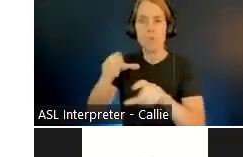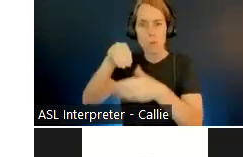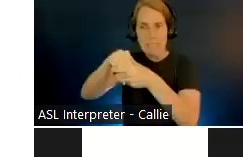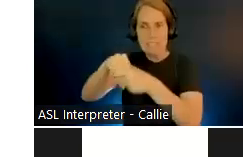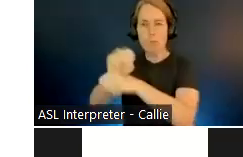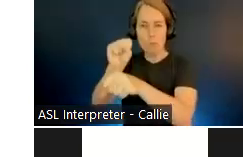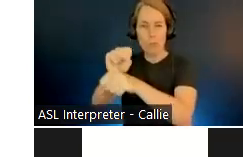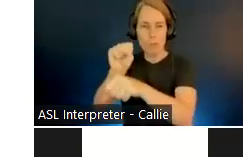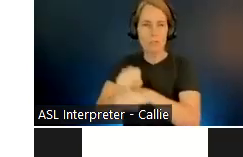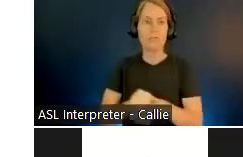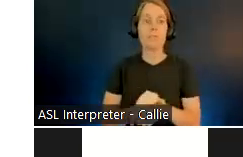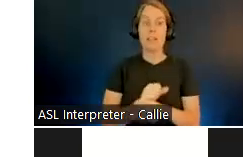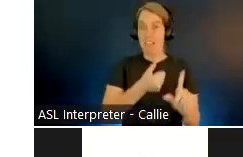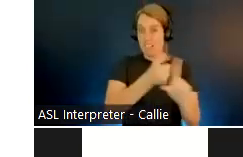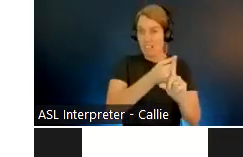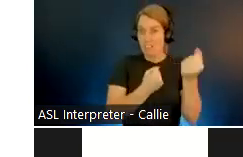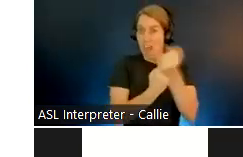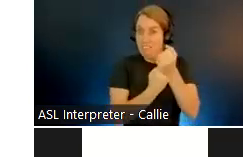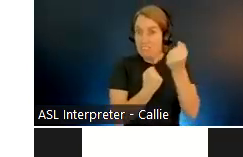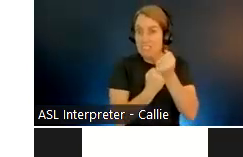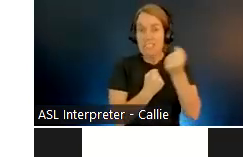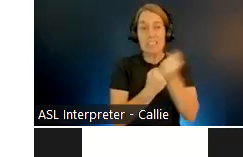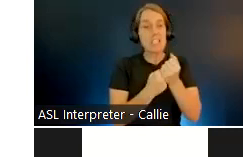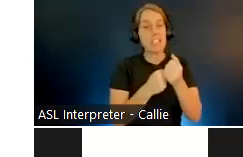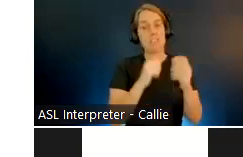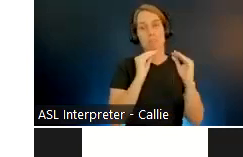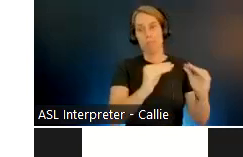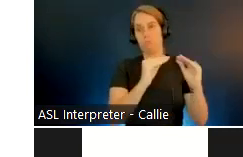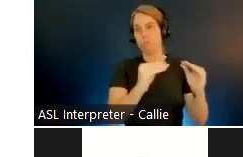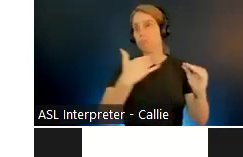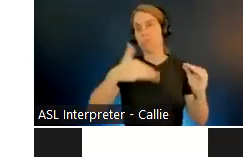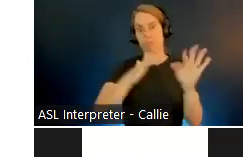planning, peer mentoring for people with disabilities.